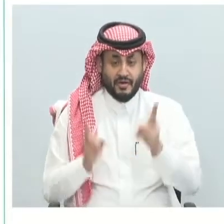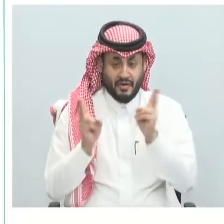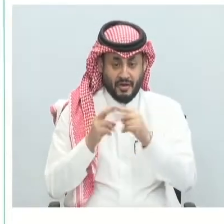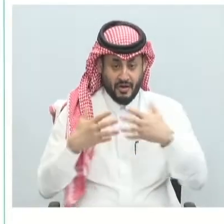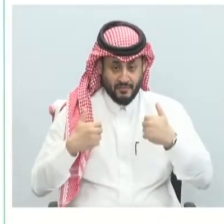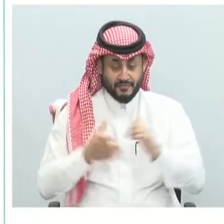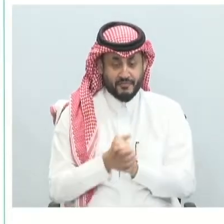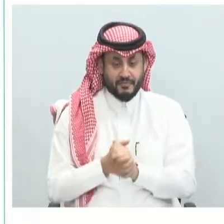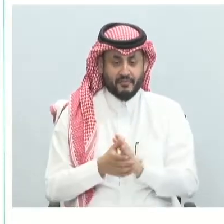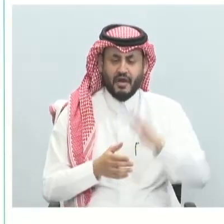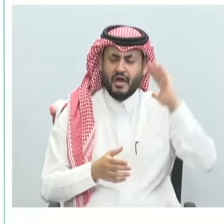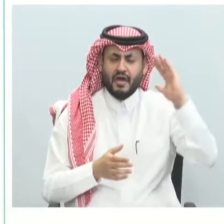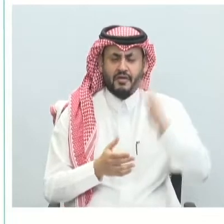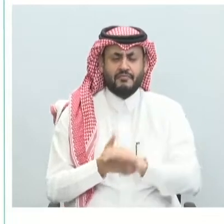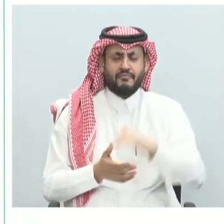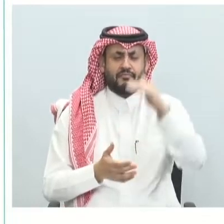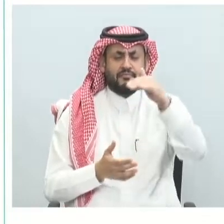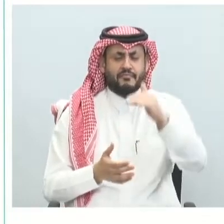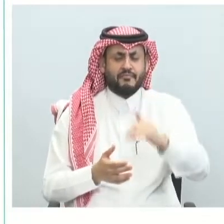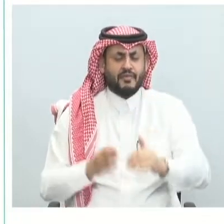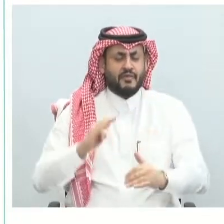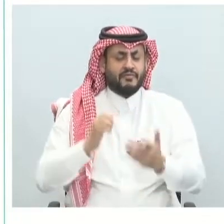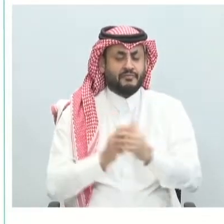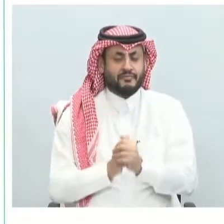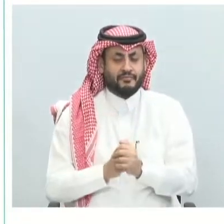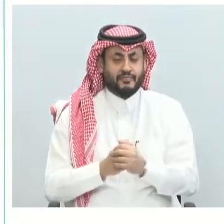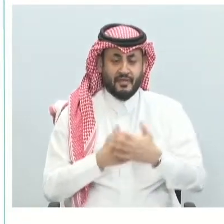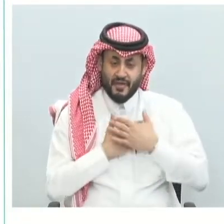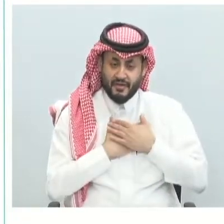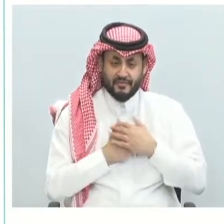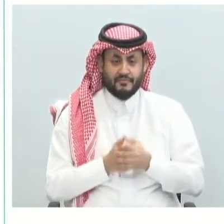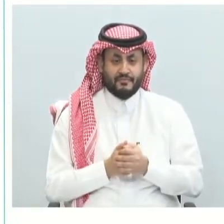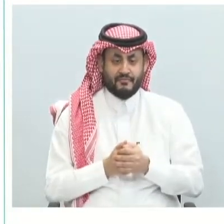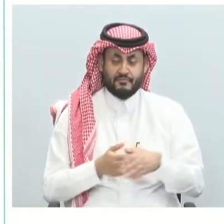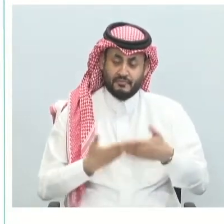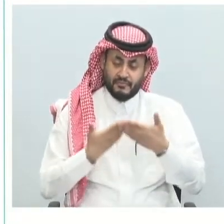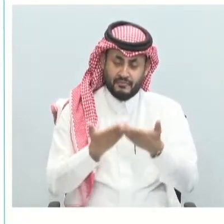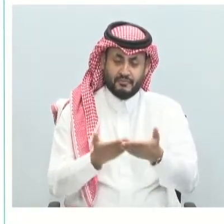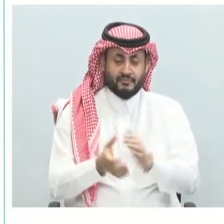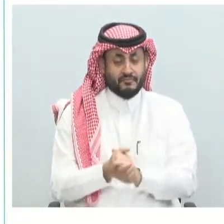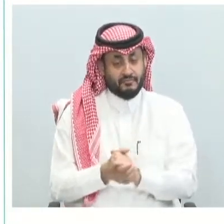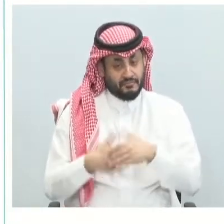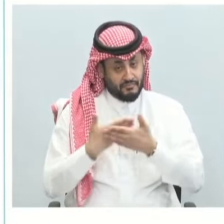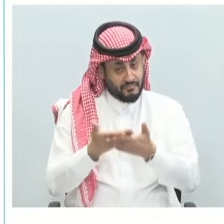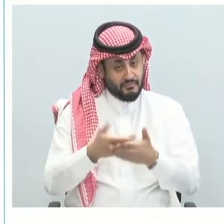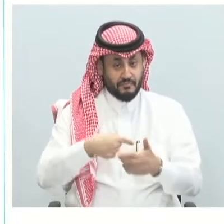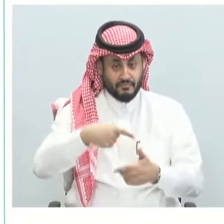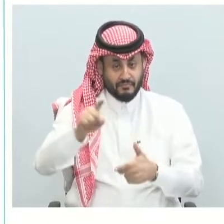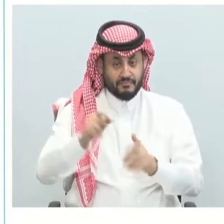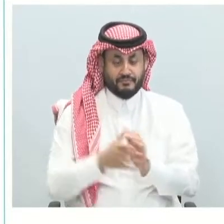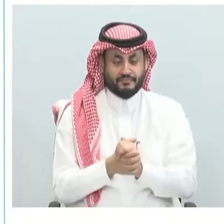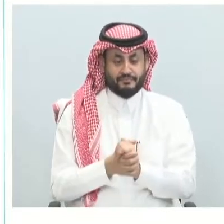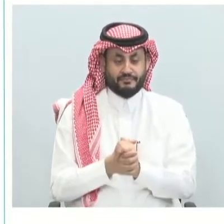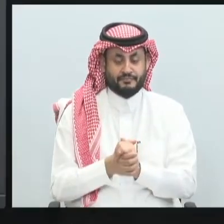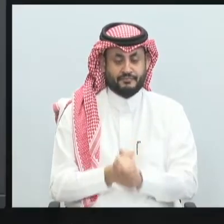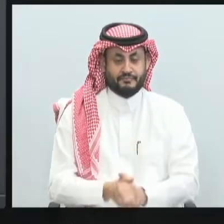you or hi? What do you think? Thank you. Then you're welcome. Excellent. You're welcome.